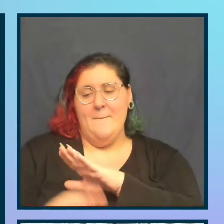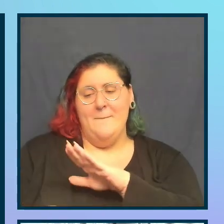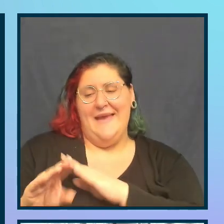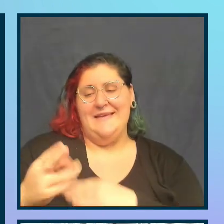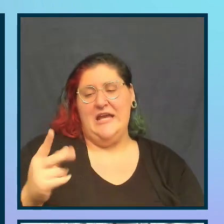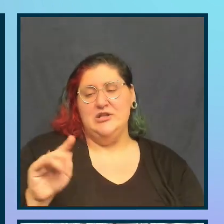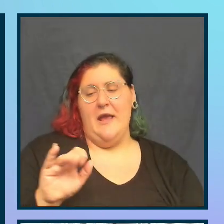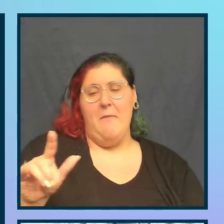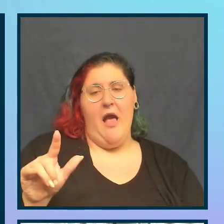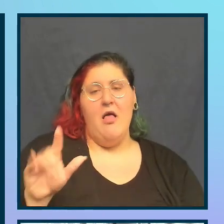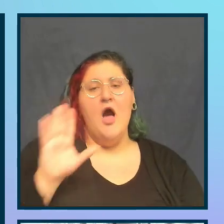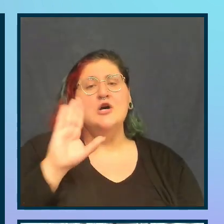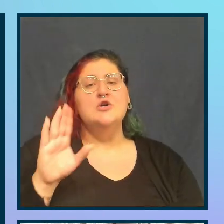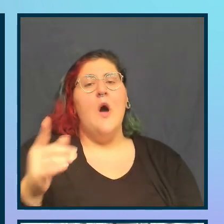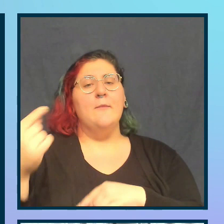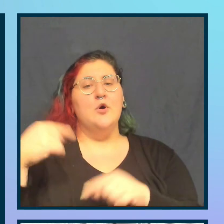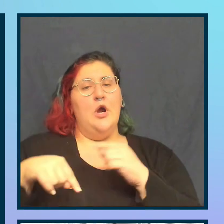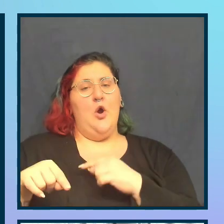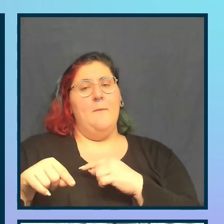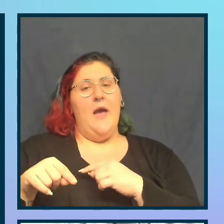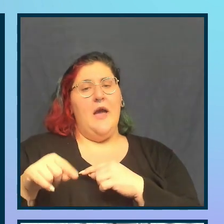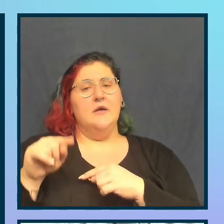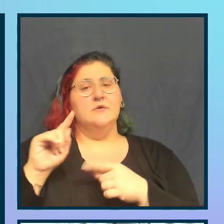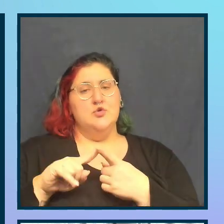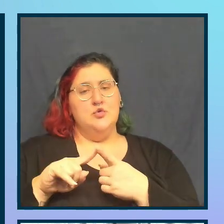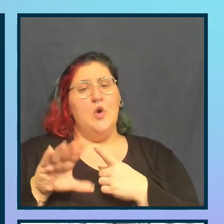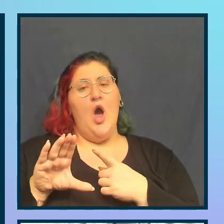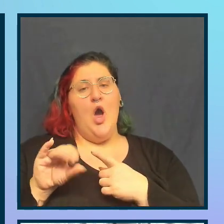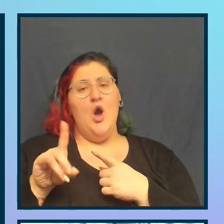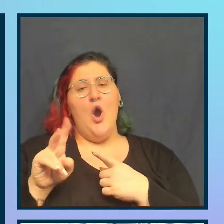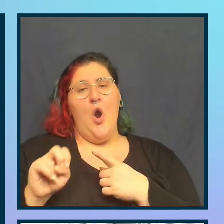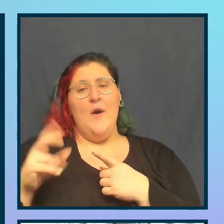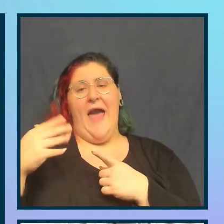the FAQ component. And I can see here we have our accordion panel.